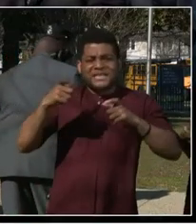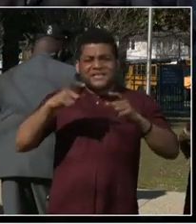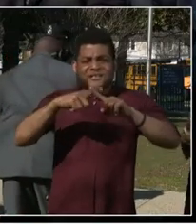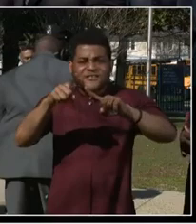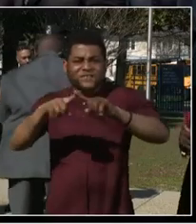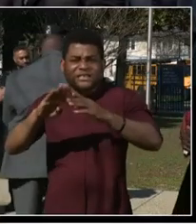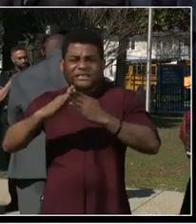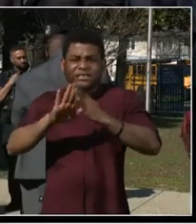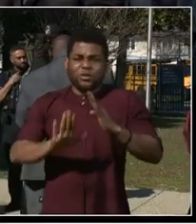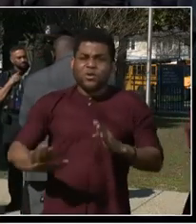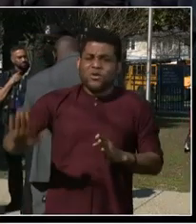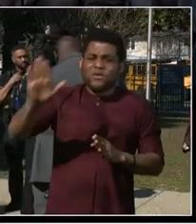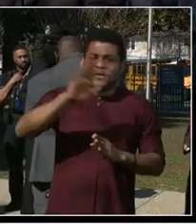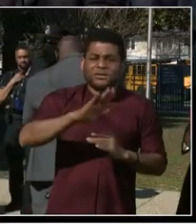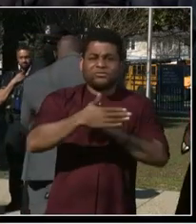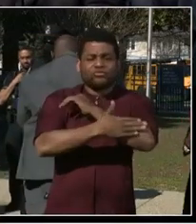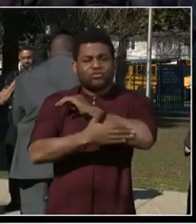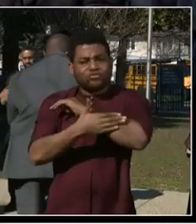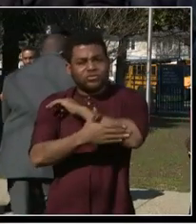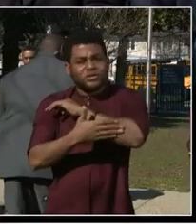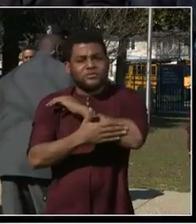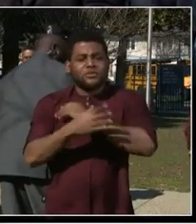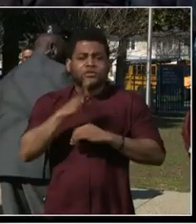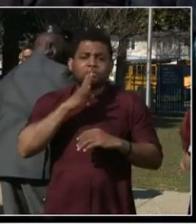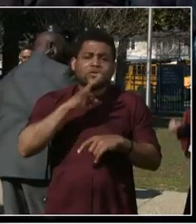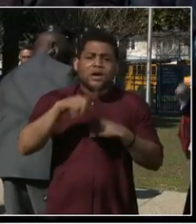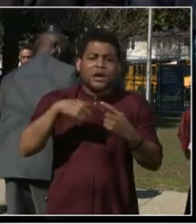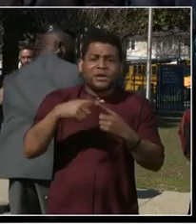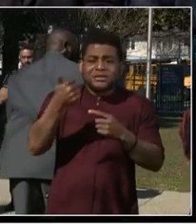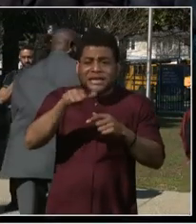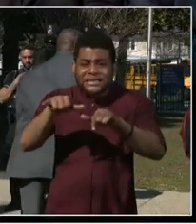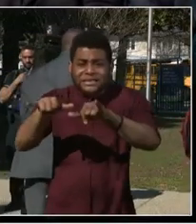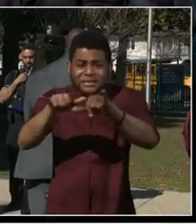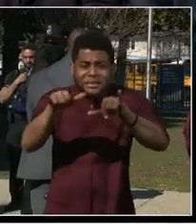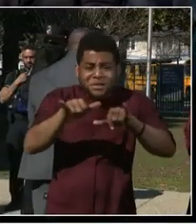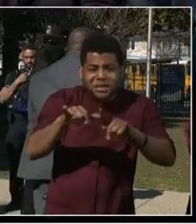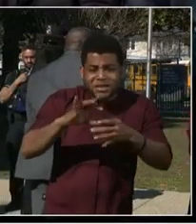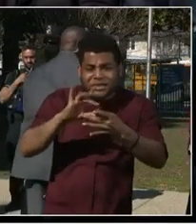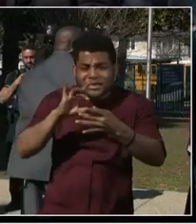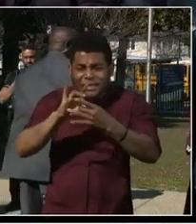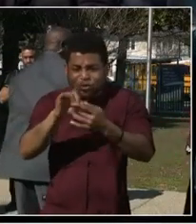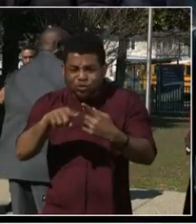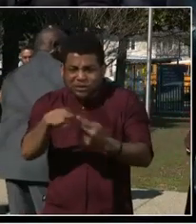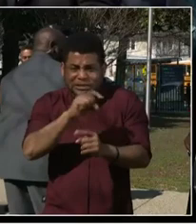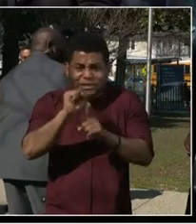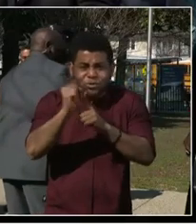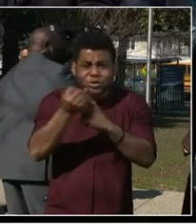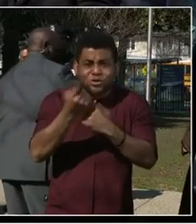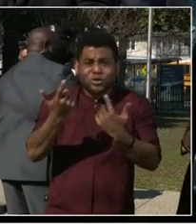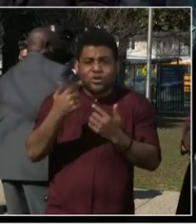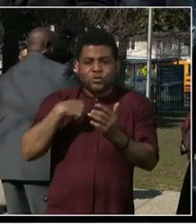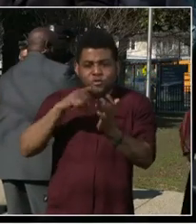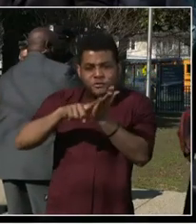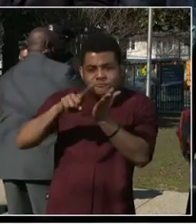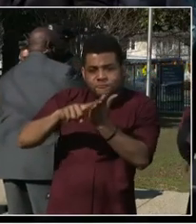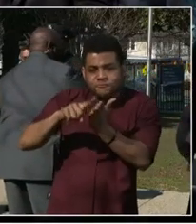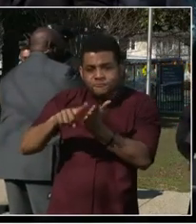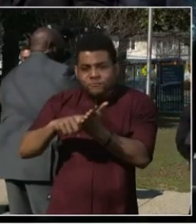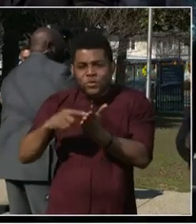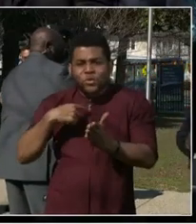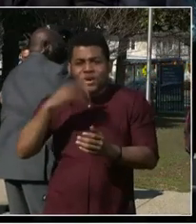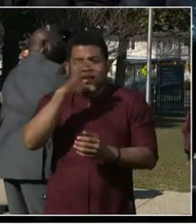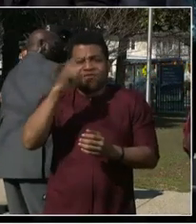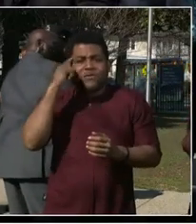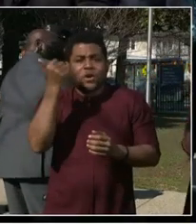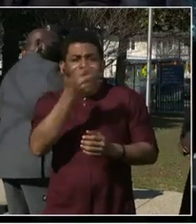some federal partners, to talk about any similarities in other cases that they have. Obviously, we'd be looking for any, the first thing would